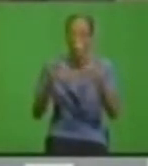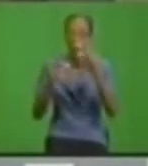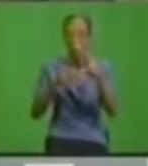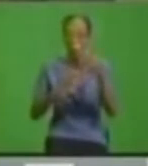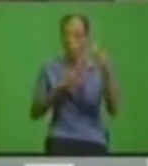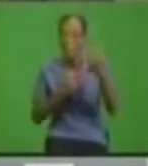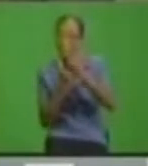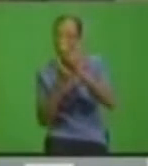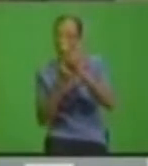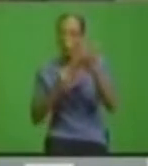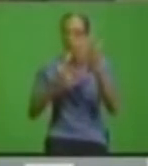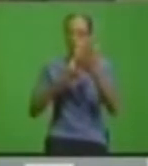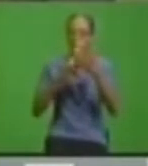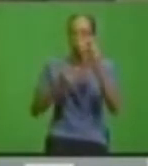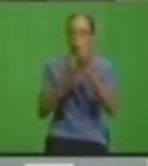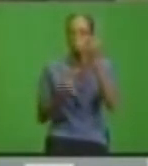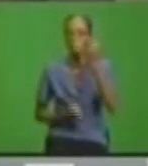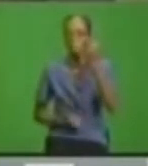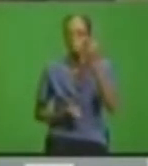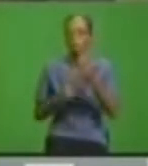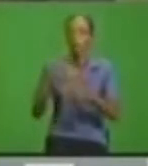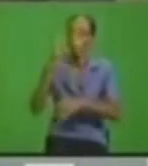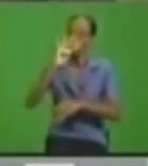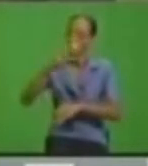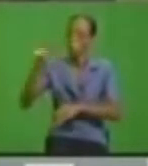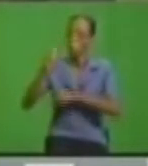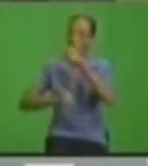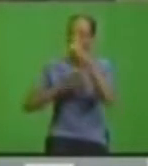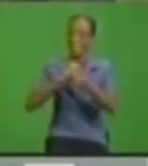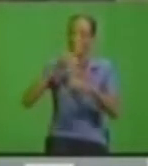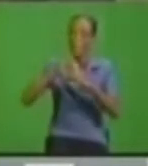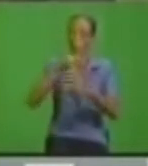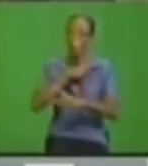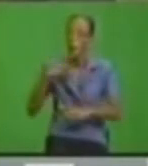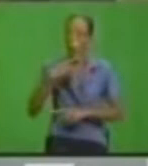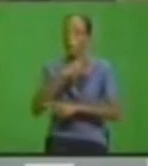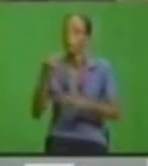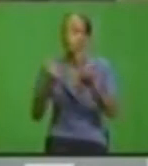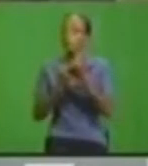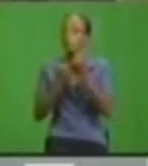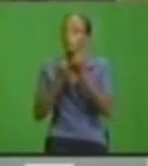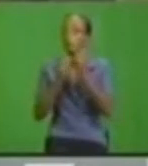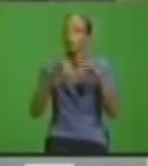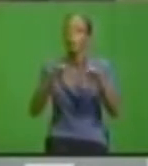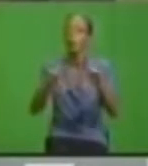people for some 44 years in the Parliament, the region, and on the world